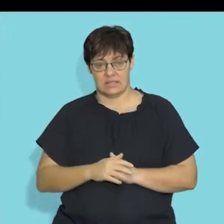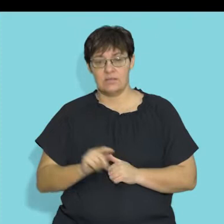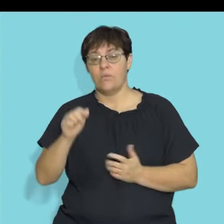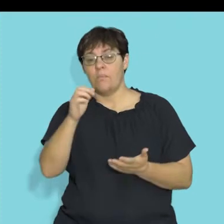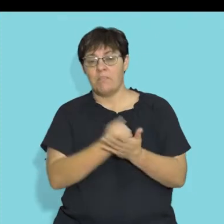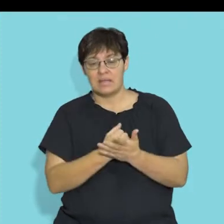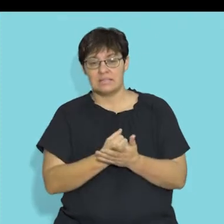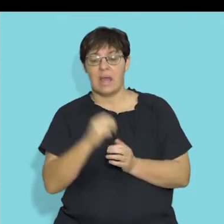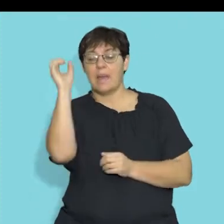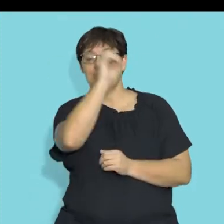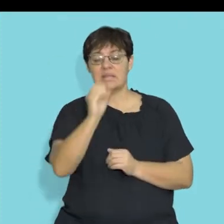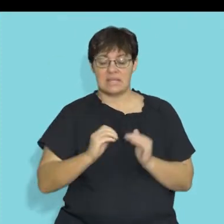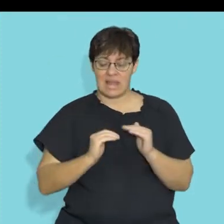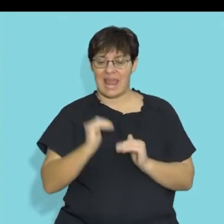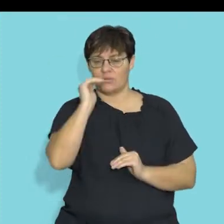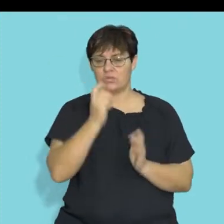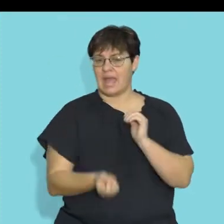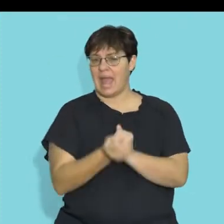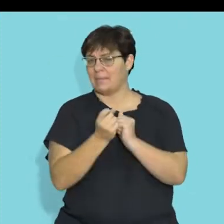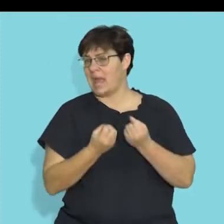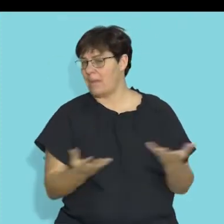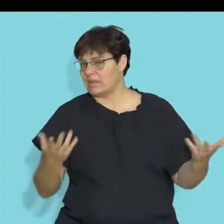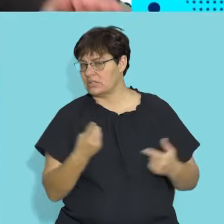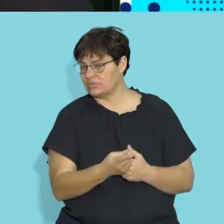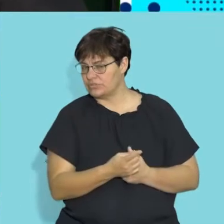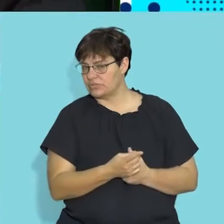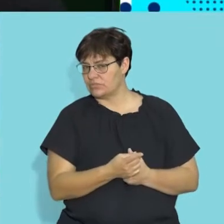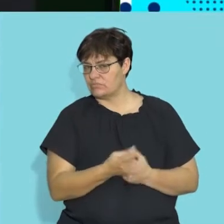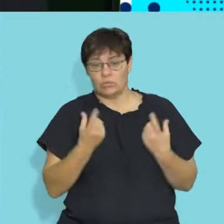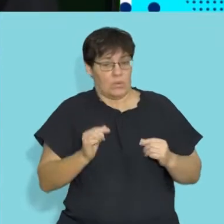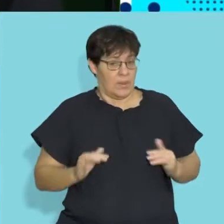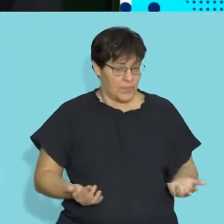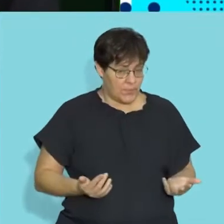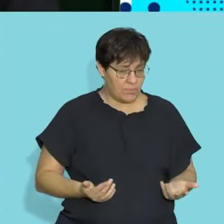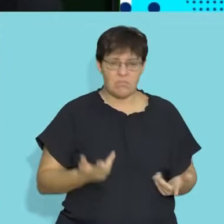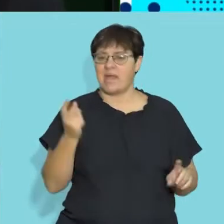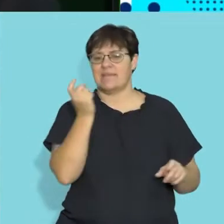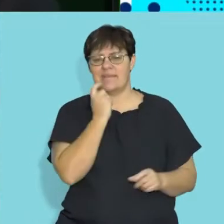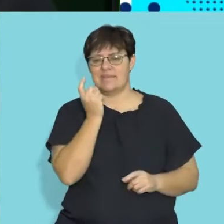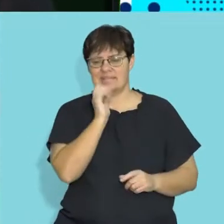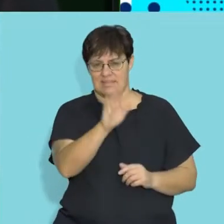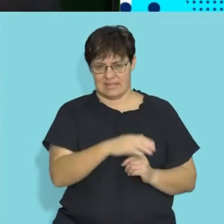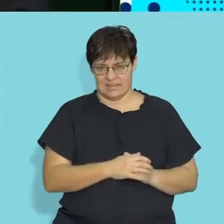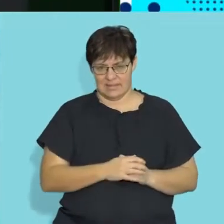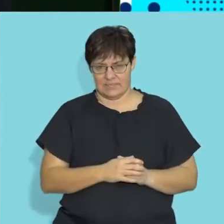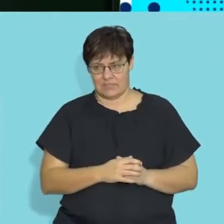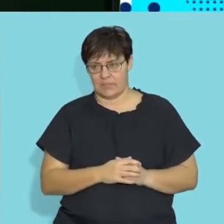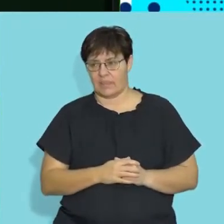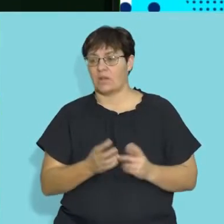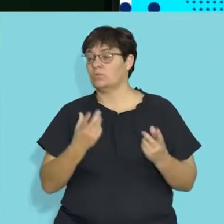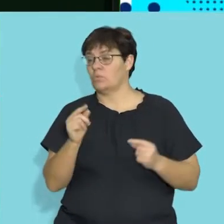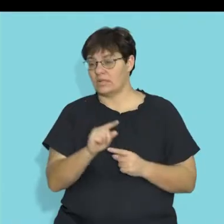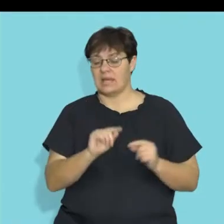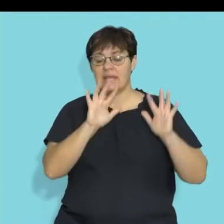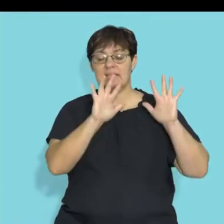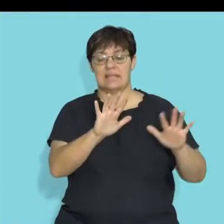10638, and you were then asked to calculate the percentage increase in your rental, how would you do that? Very simple.